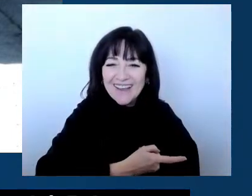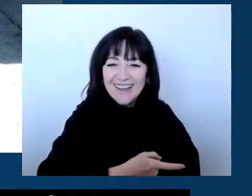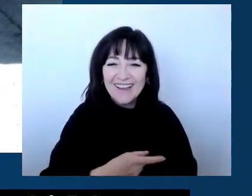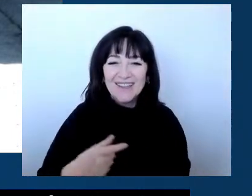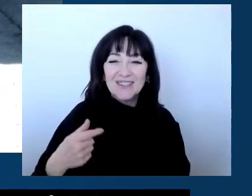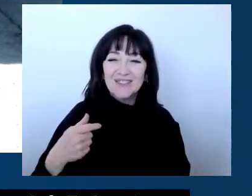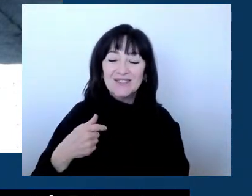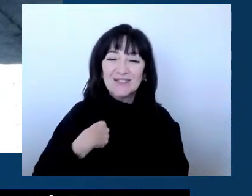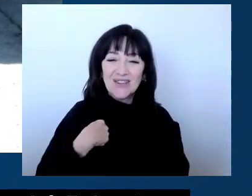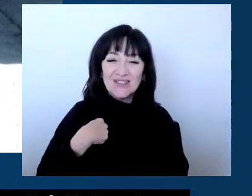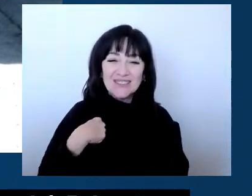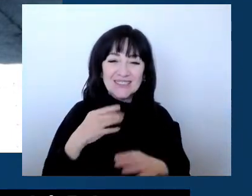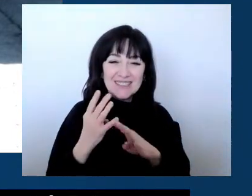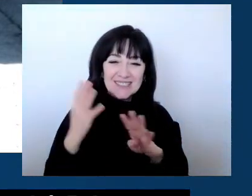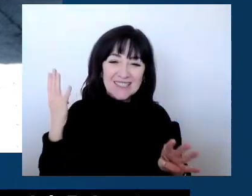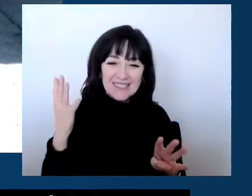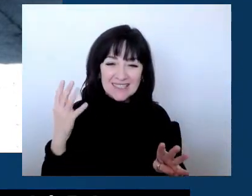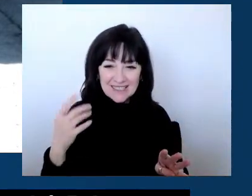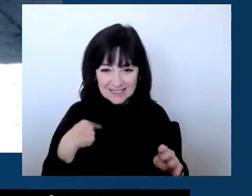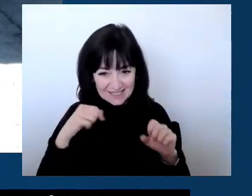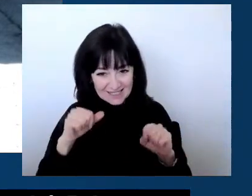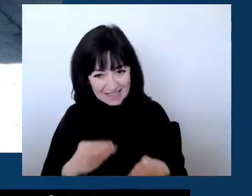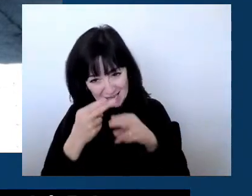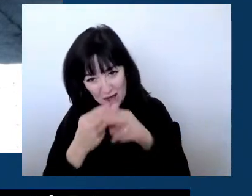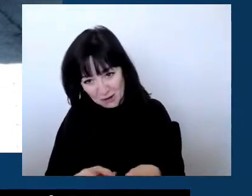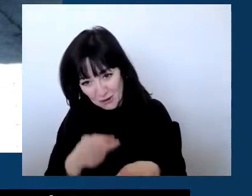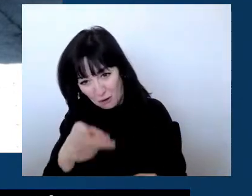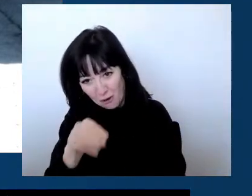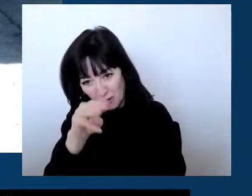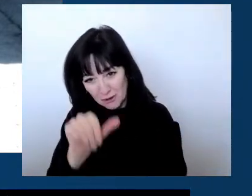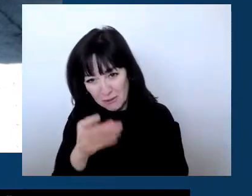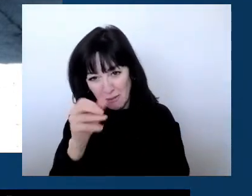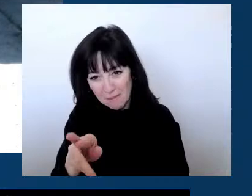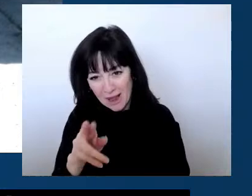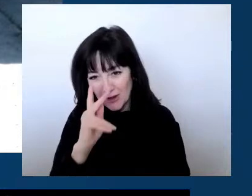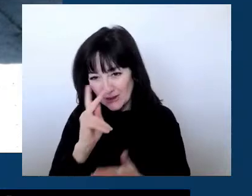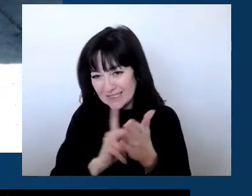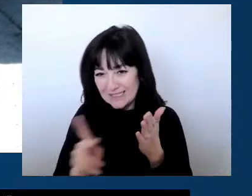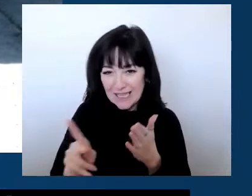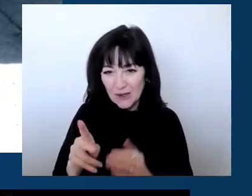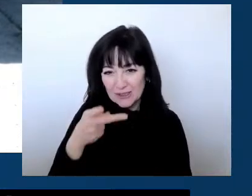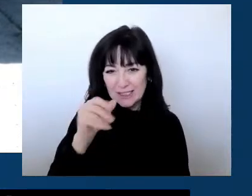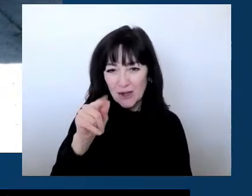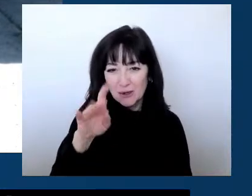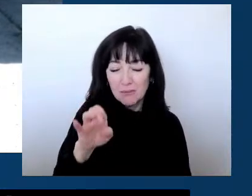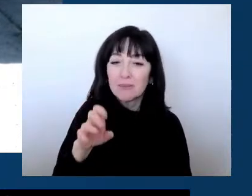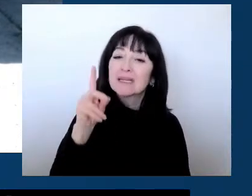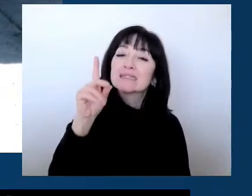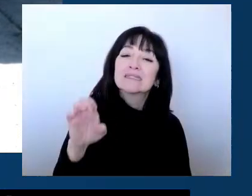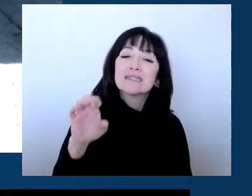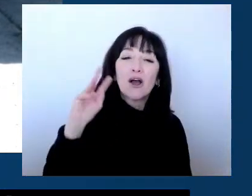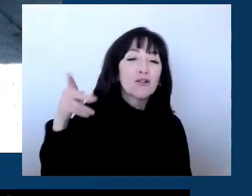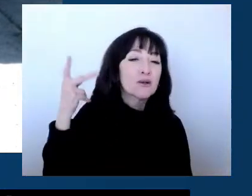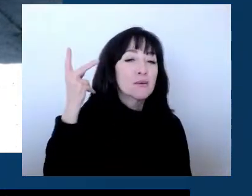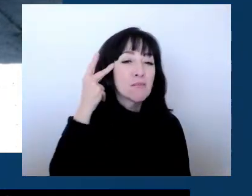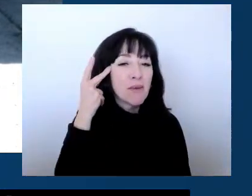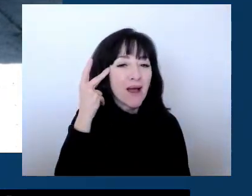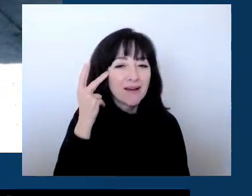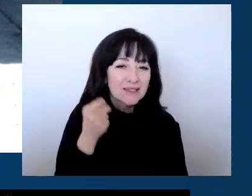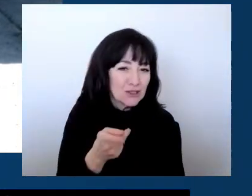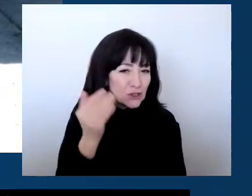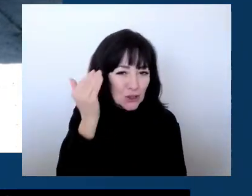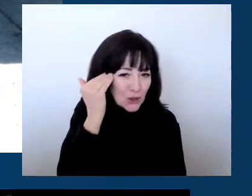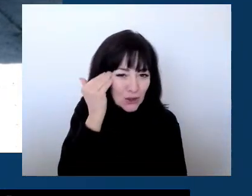line, I don't know, can we call you Mayor Pete now, Secretary Pete? In Delaware in politics, if you get to the point where